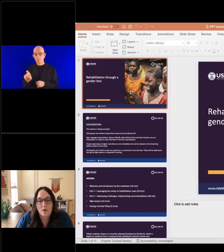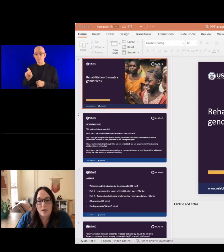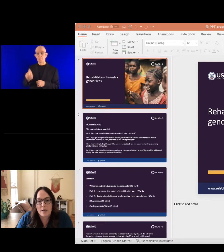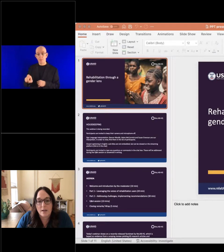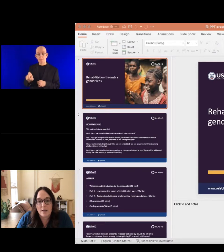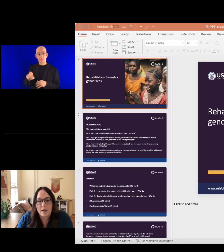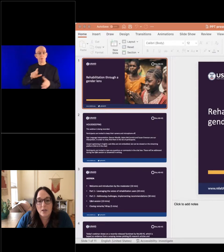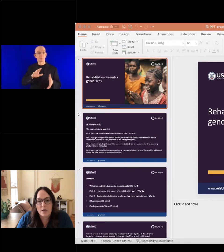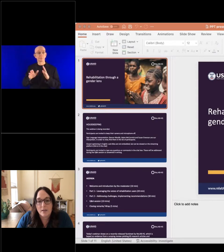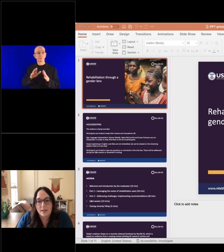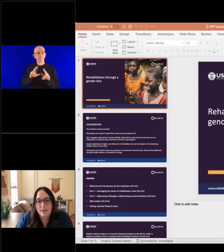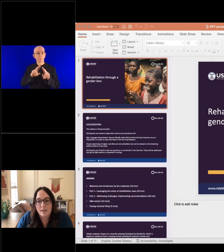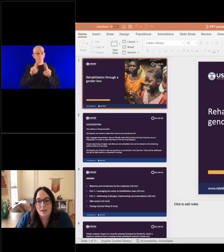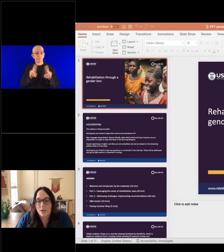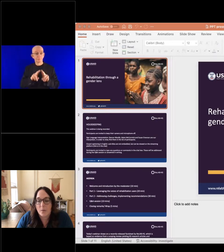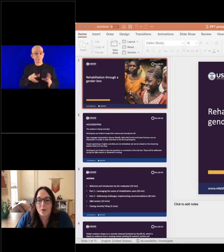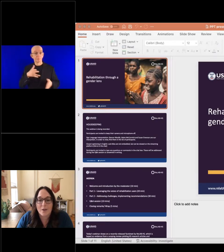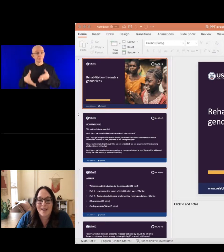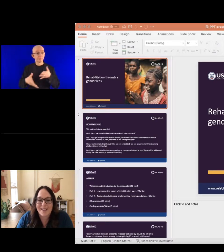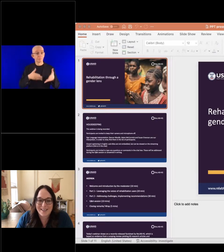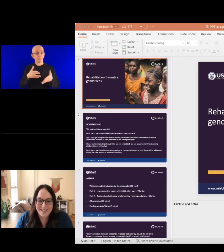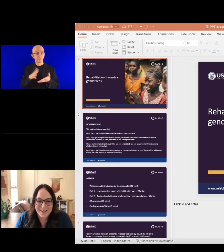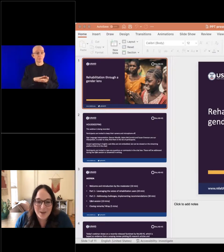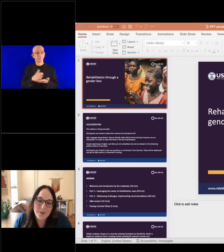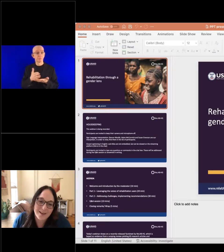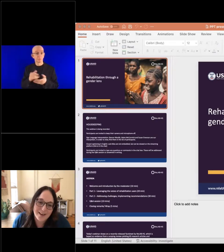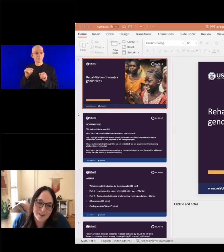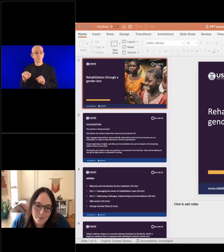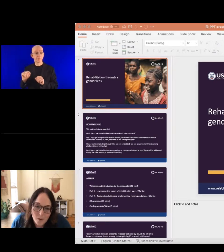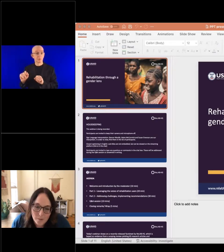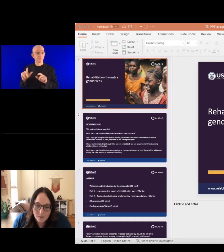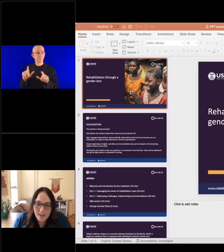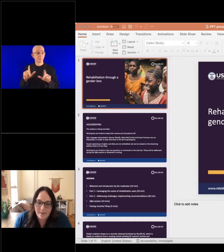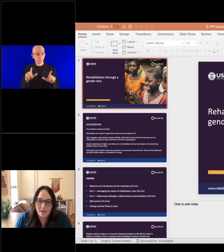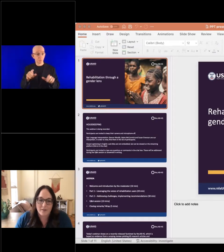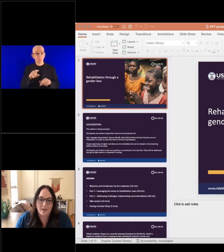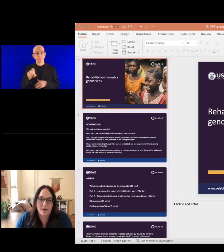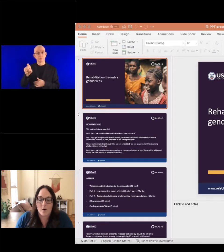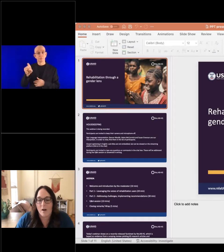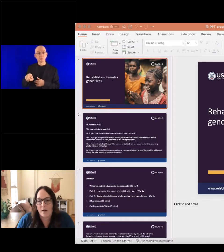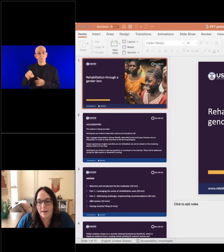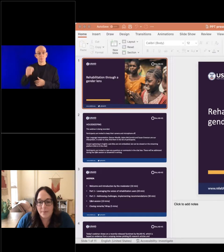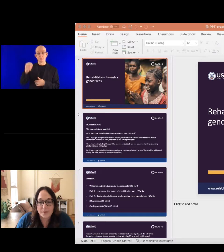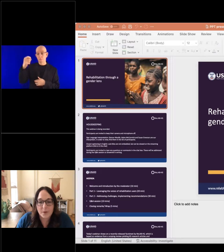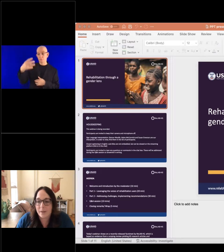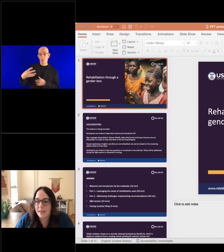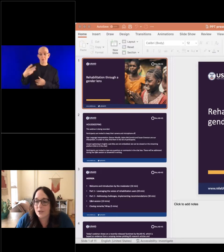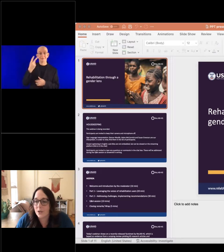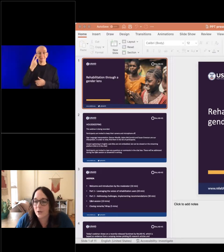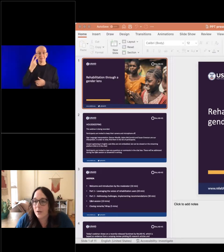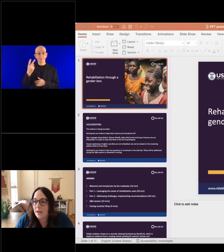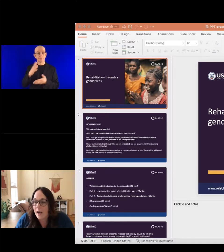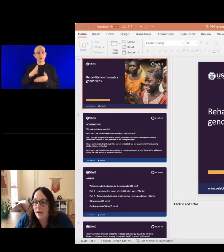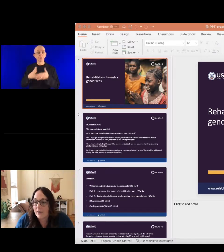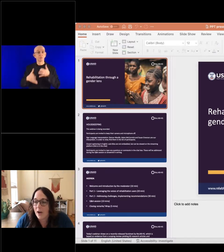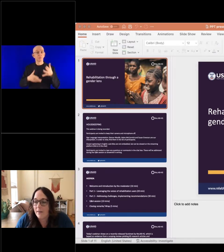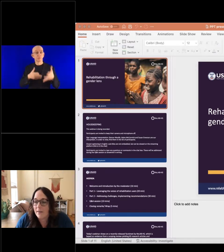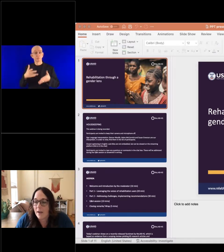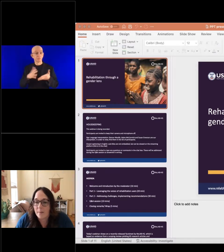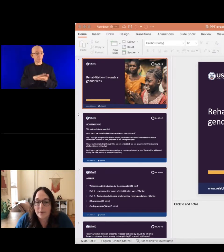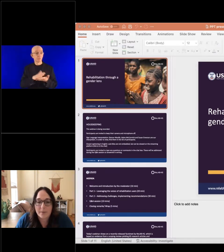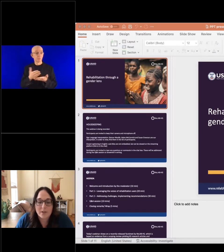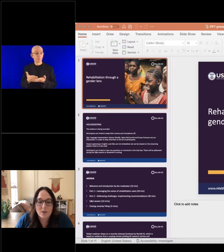then each of these, the interpreter that is interpreting at that moment will have their video on. So please do, and if